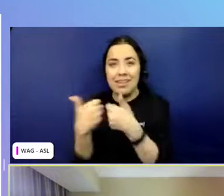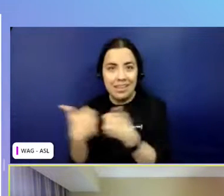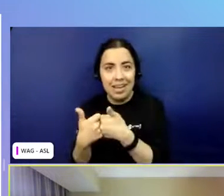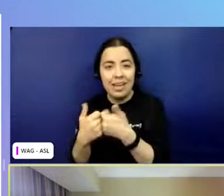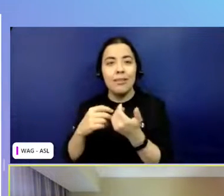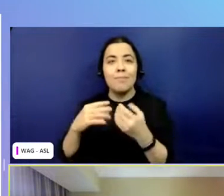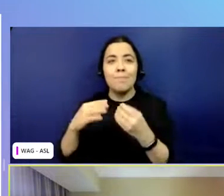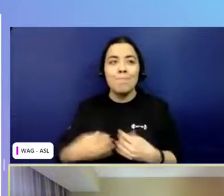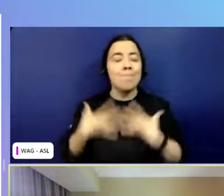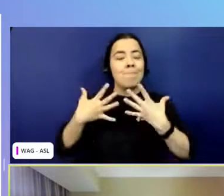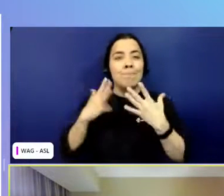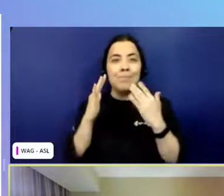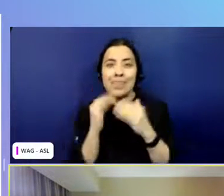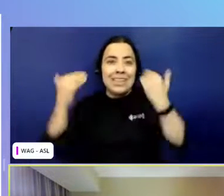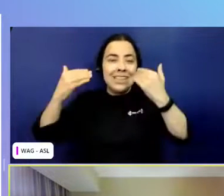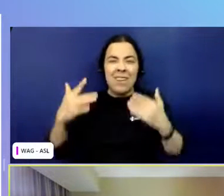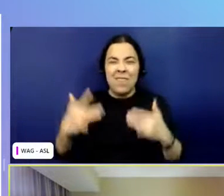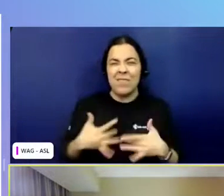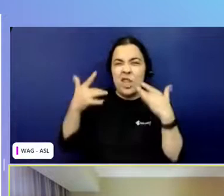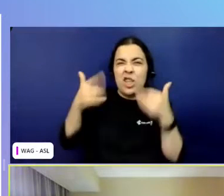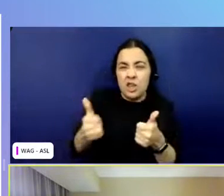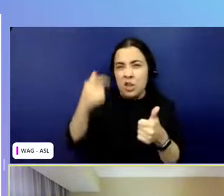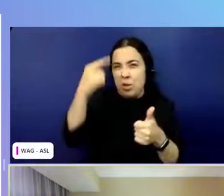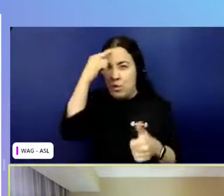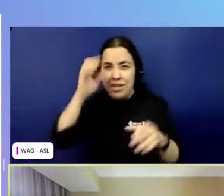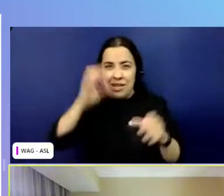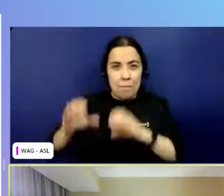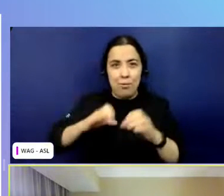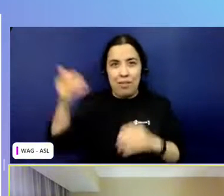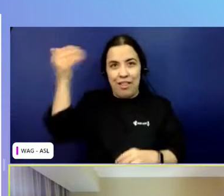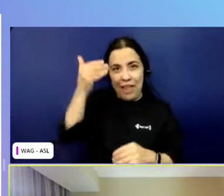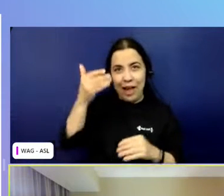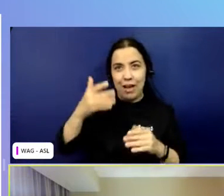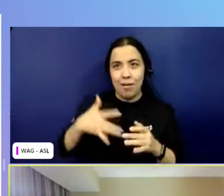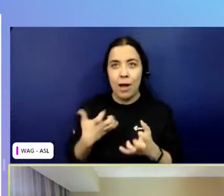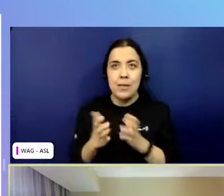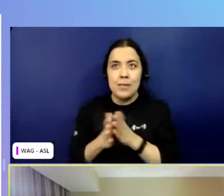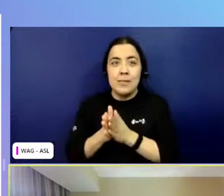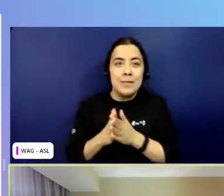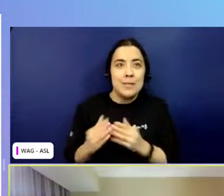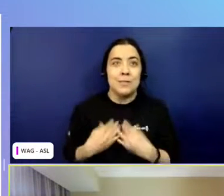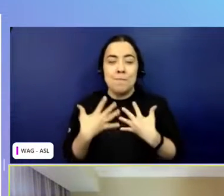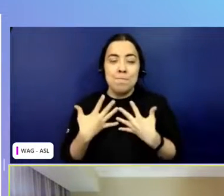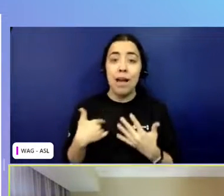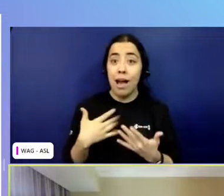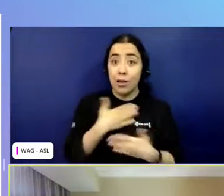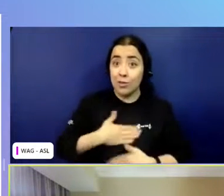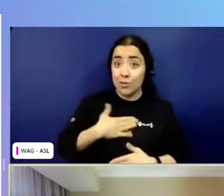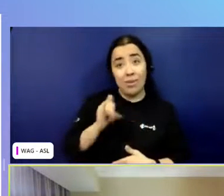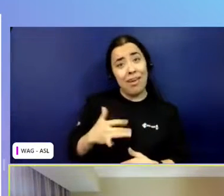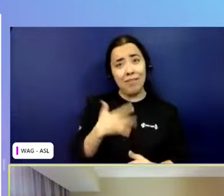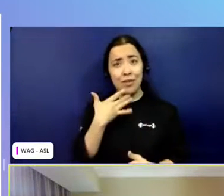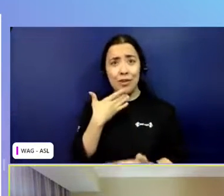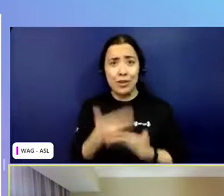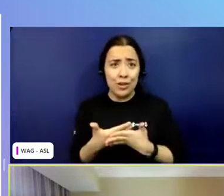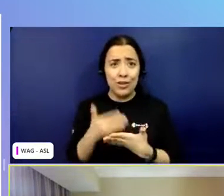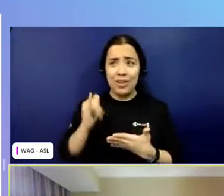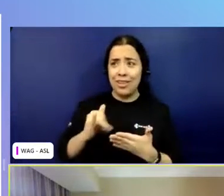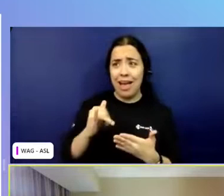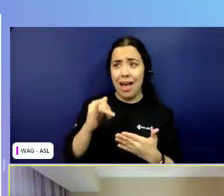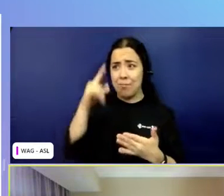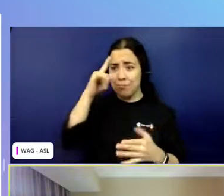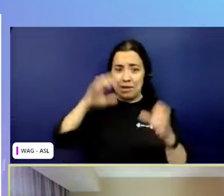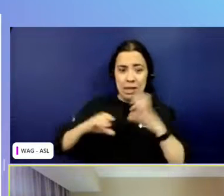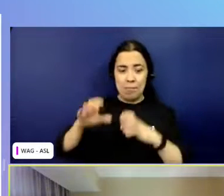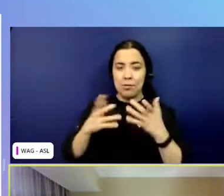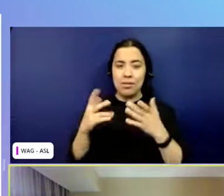call those the feel-good brain chemicals. I like to have those feel-good brain chemicals released